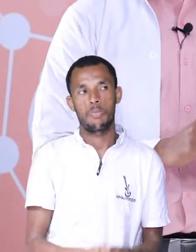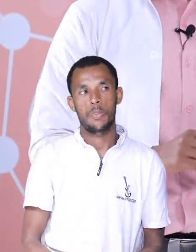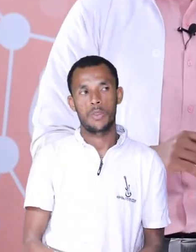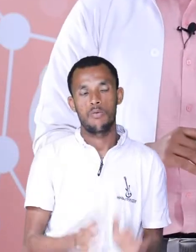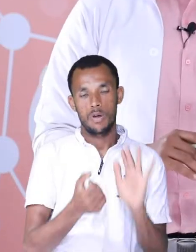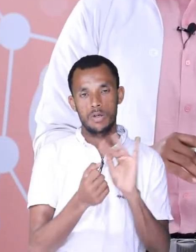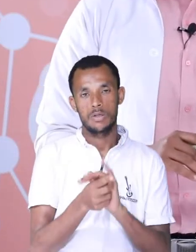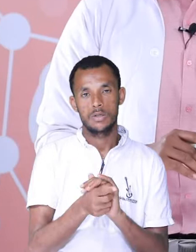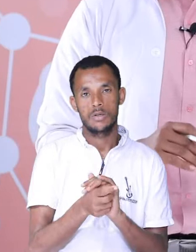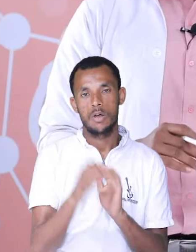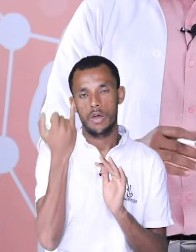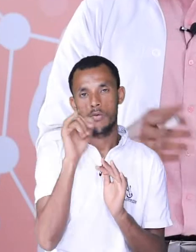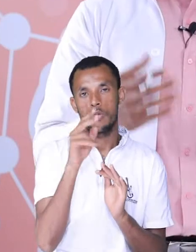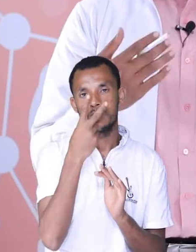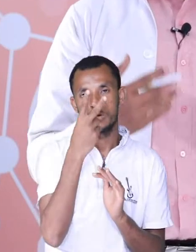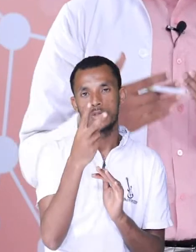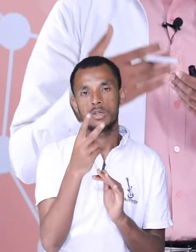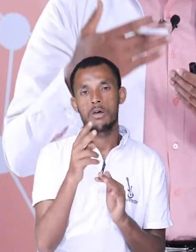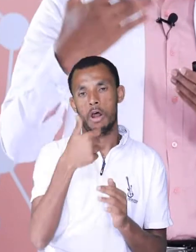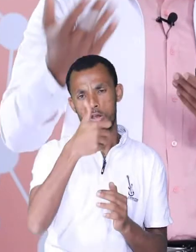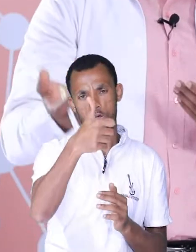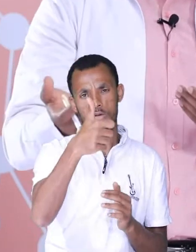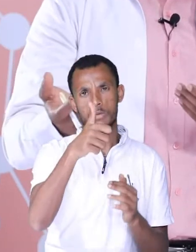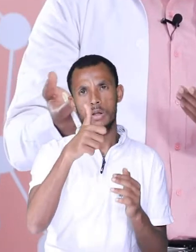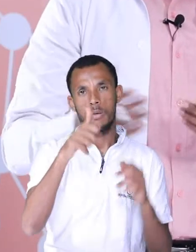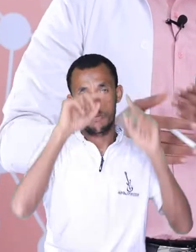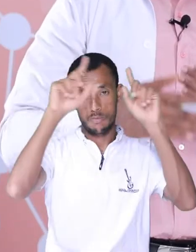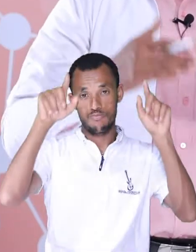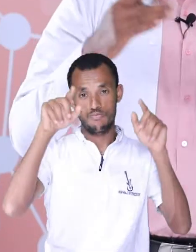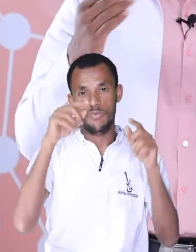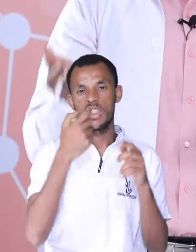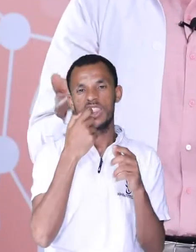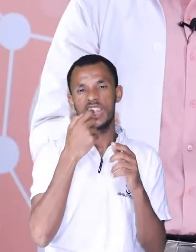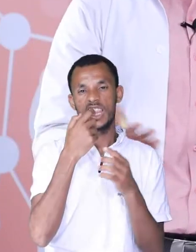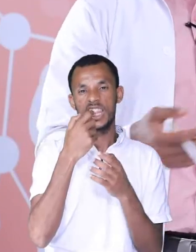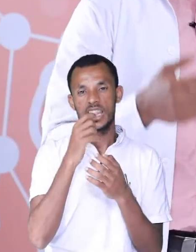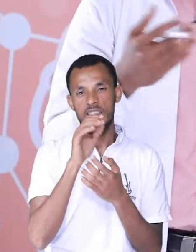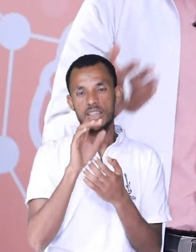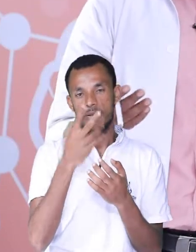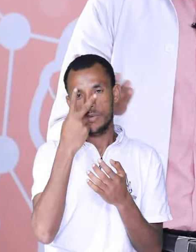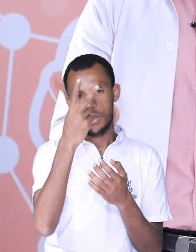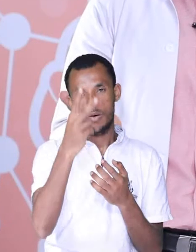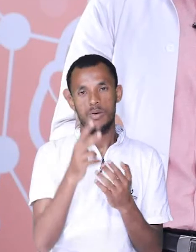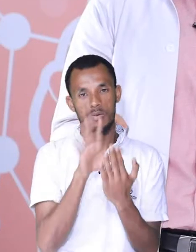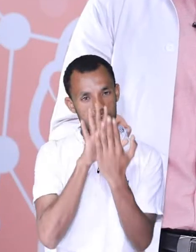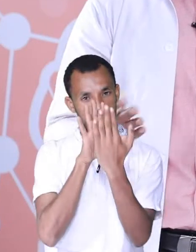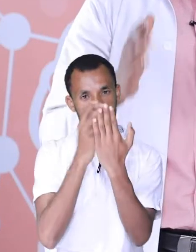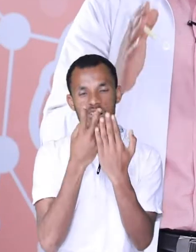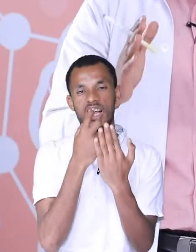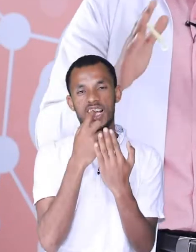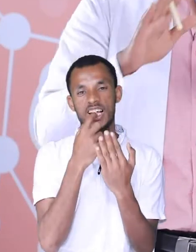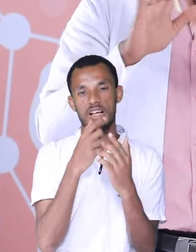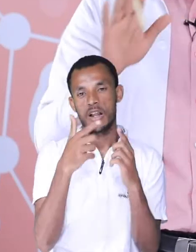For instance, if you see yourself on the mirror, there is no increasing or enlarging image.